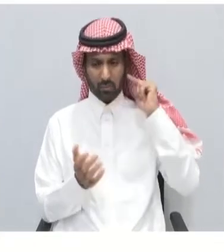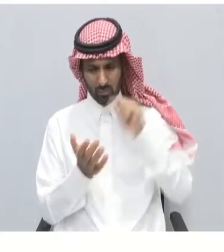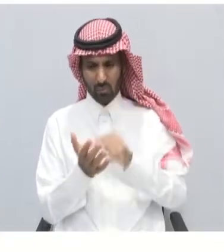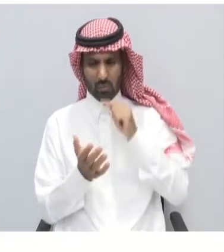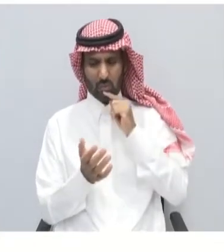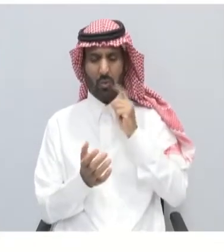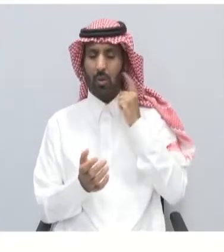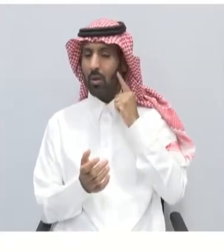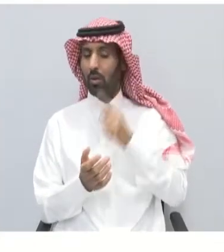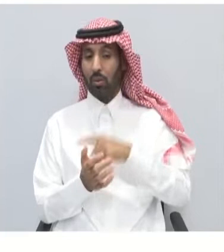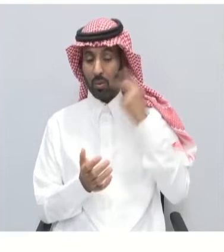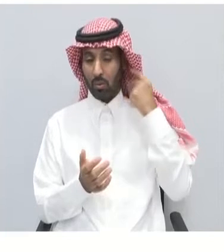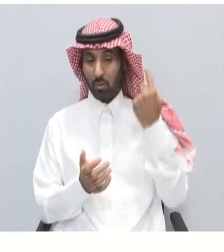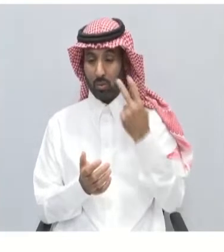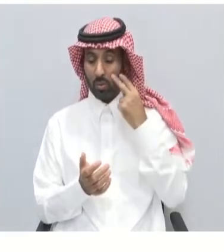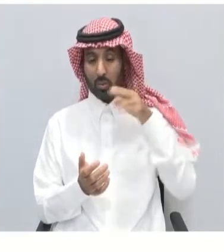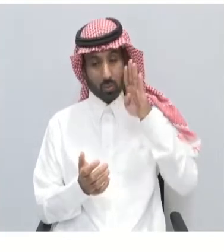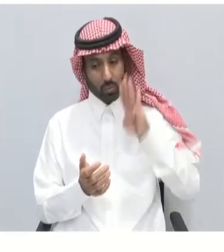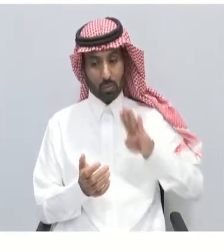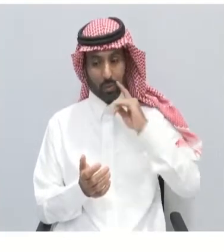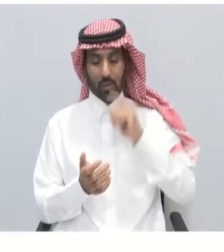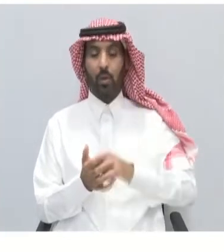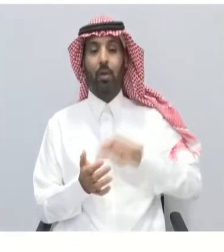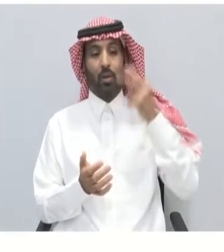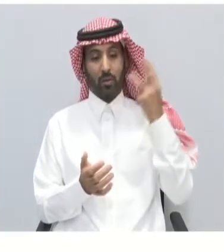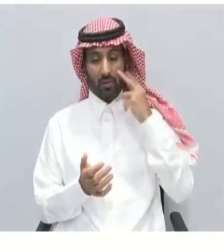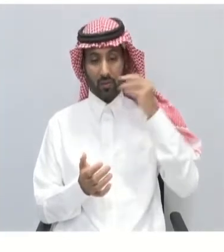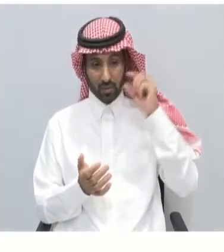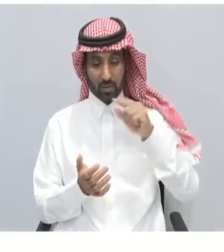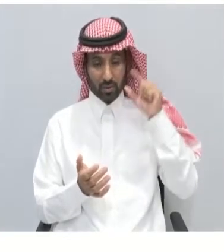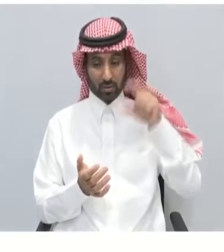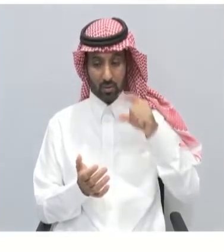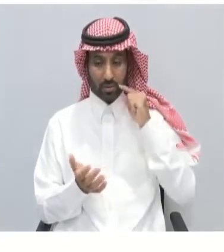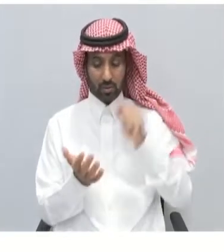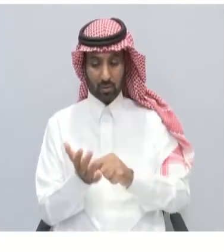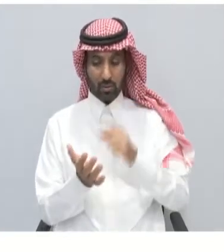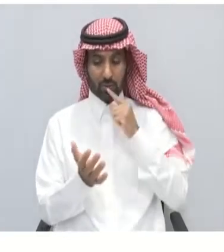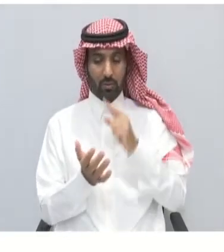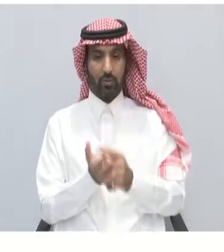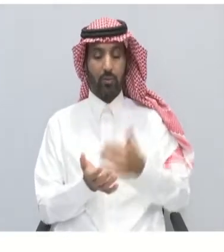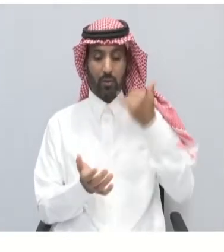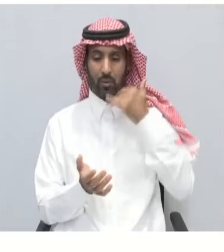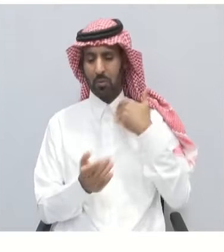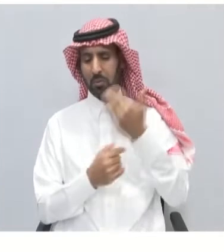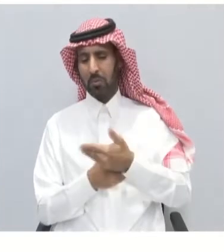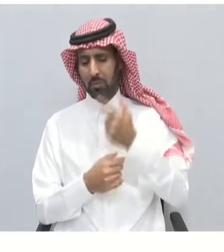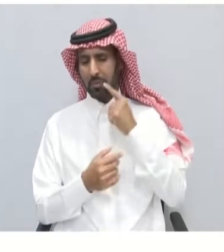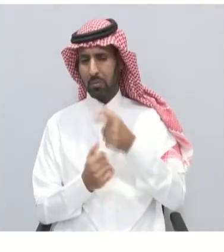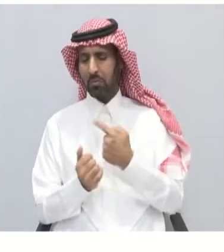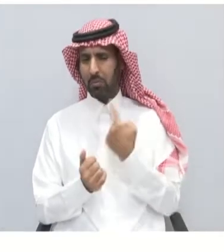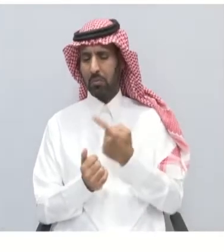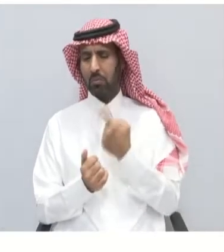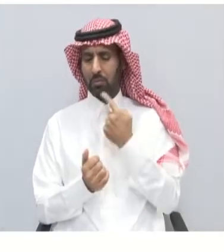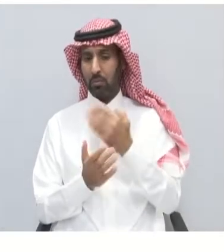A, 2 for B, 3 for C, and so on. Or the common assurance your call will be answered in the order it was